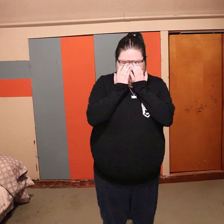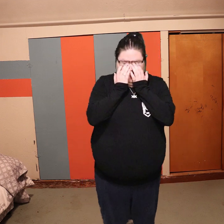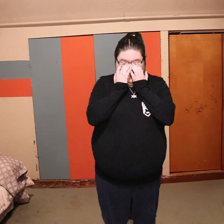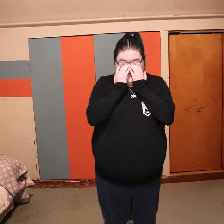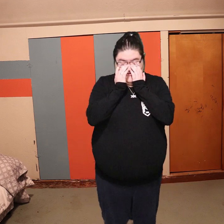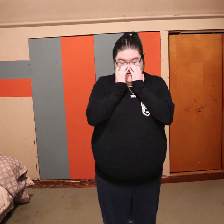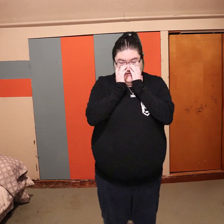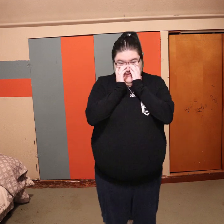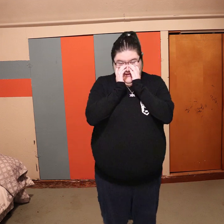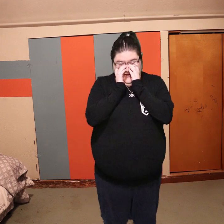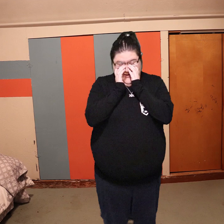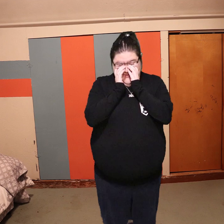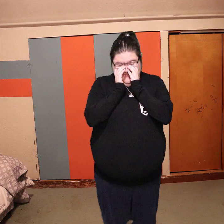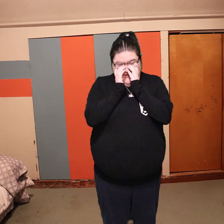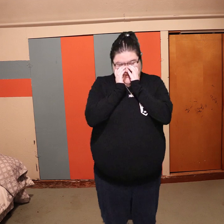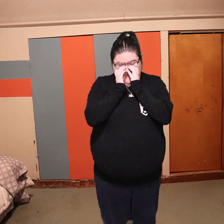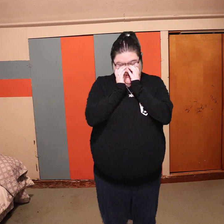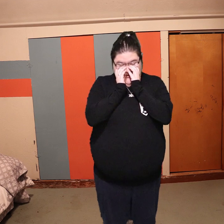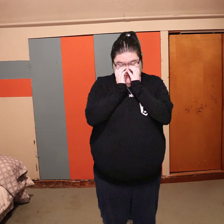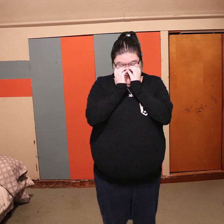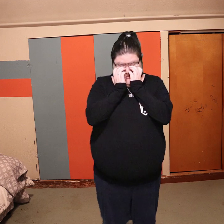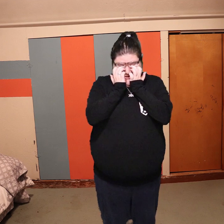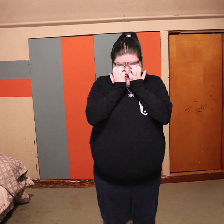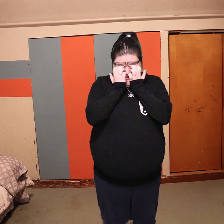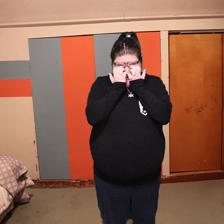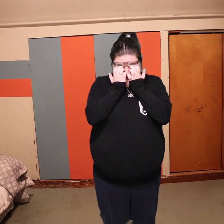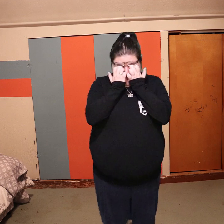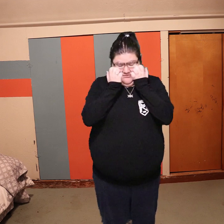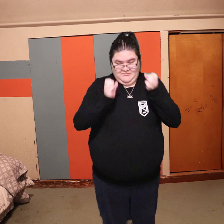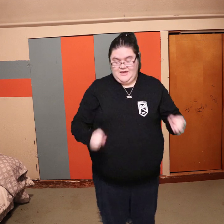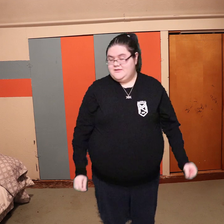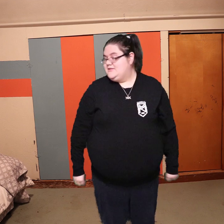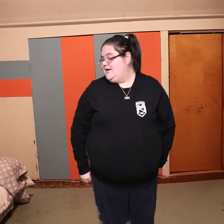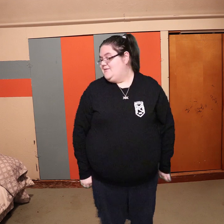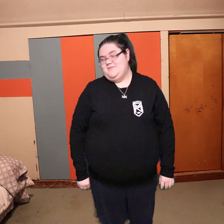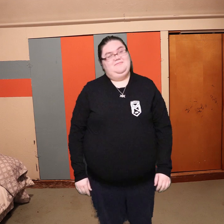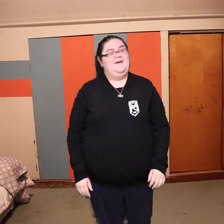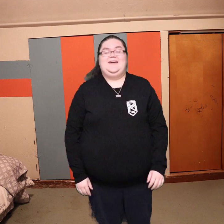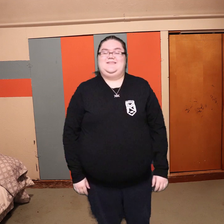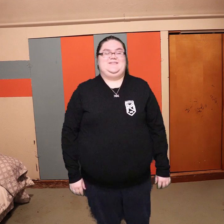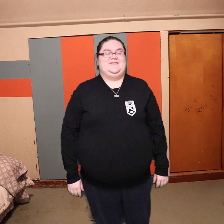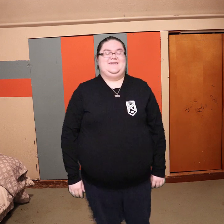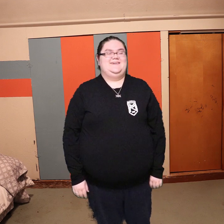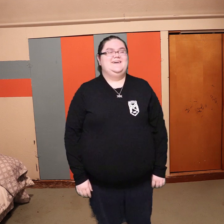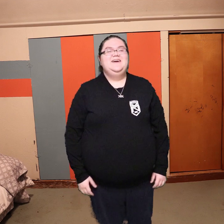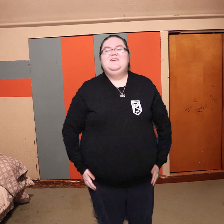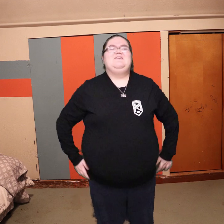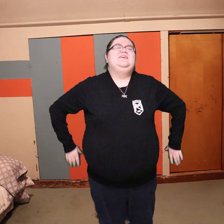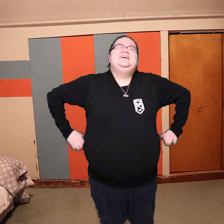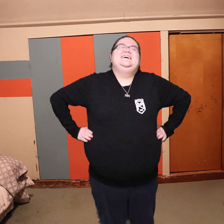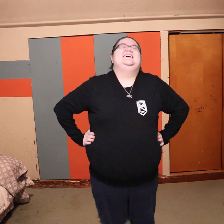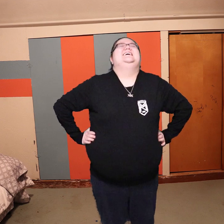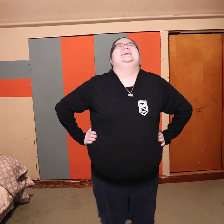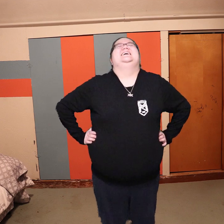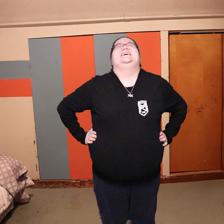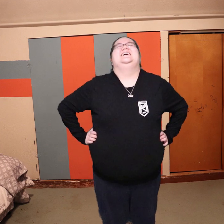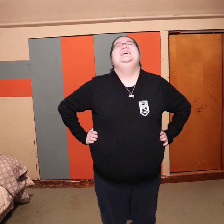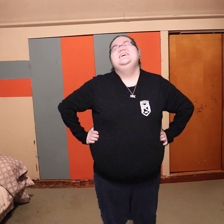Oh, God. I am a mess sometimes, aren't I, guys? I am a mess. I'm a mess.